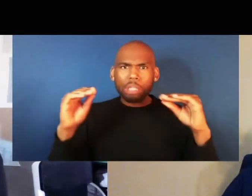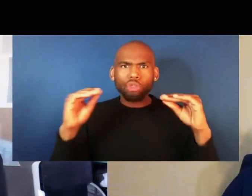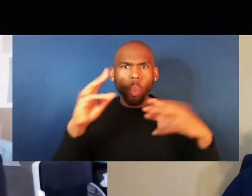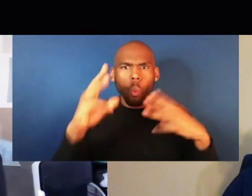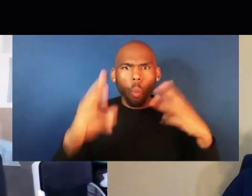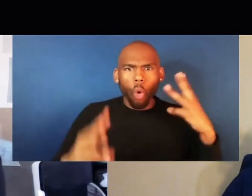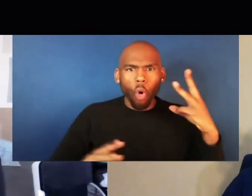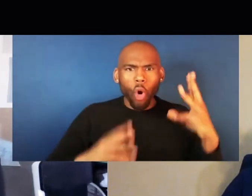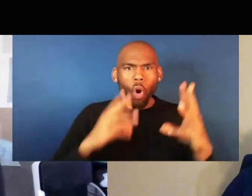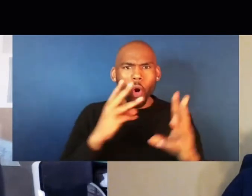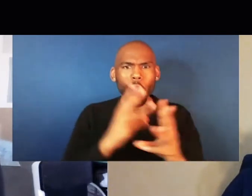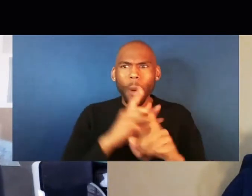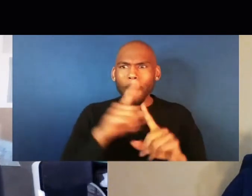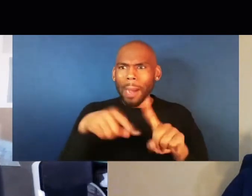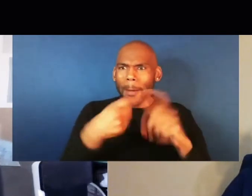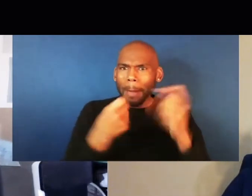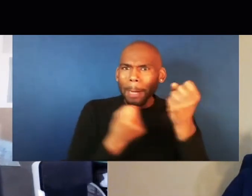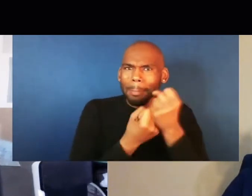teaching about,